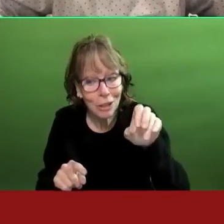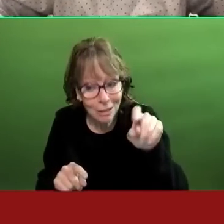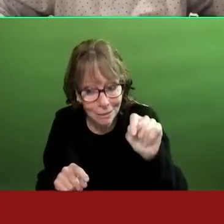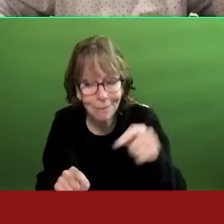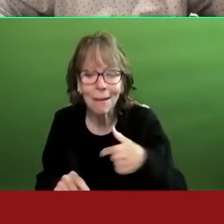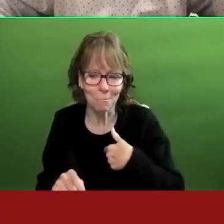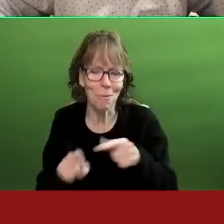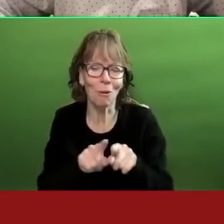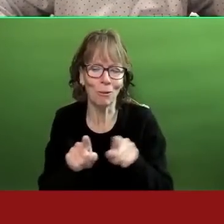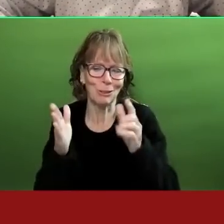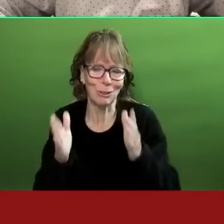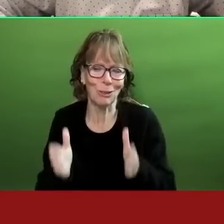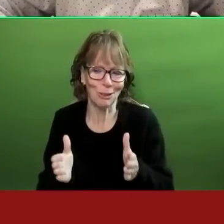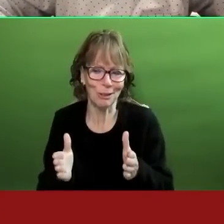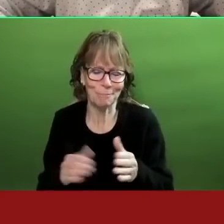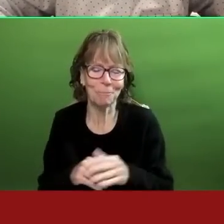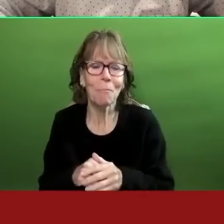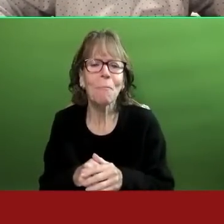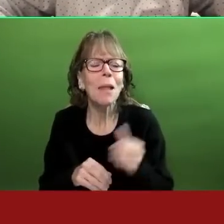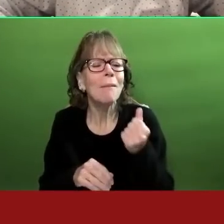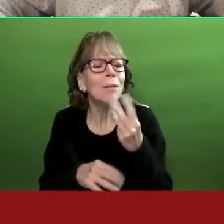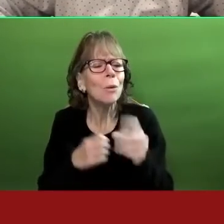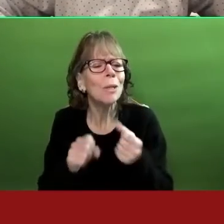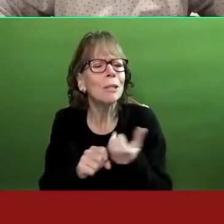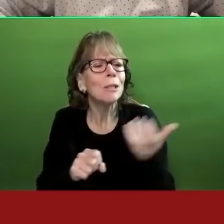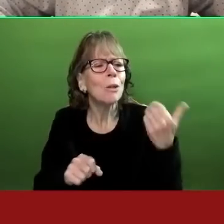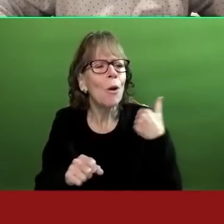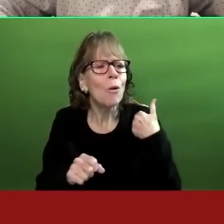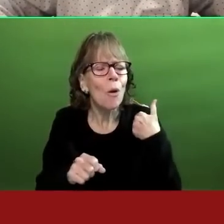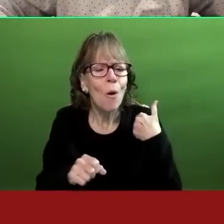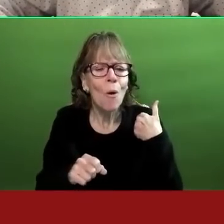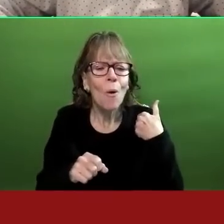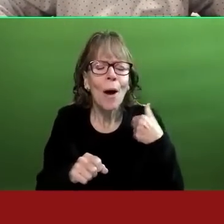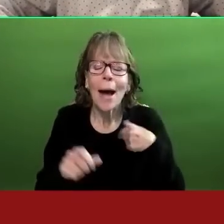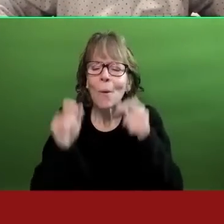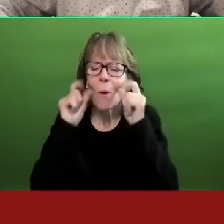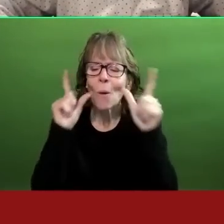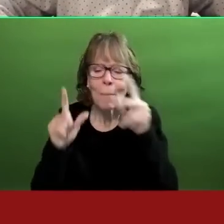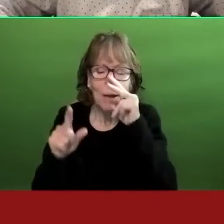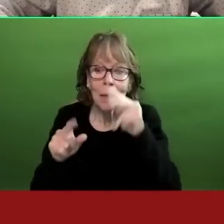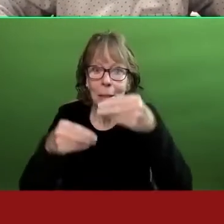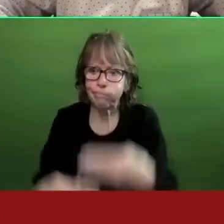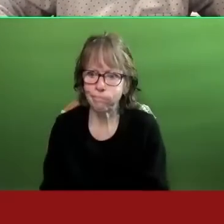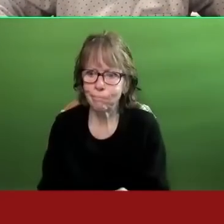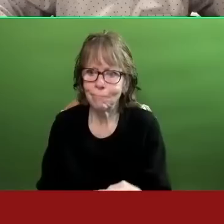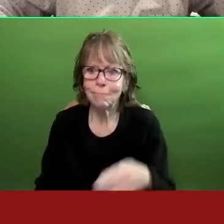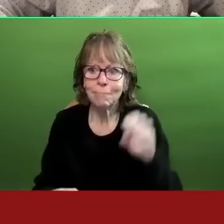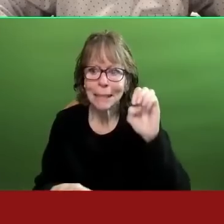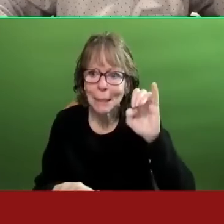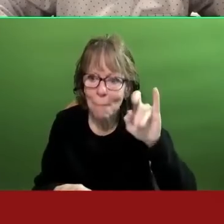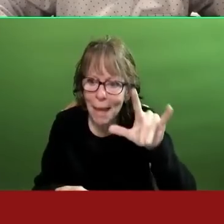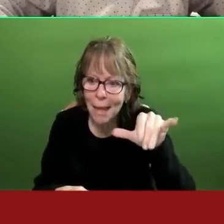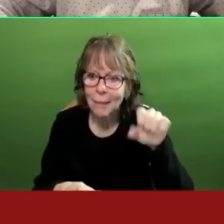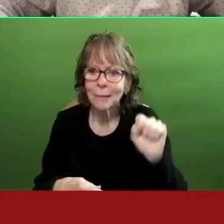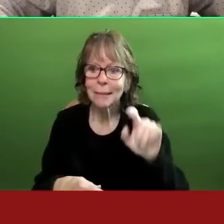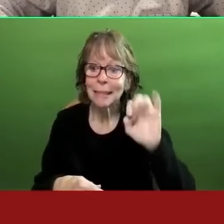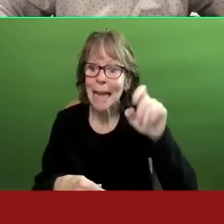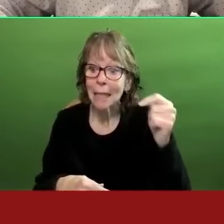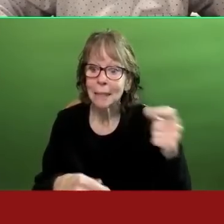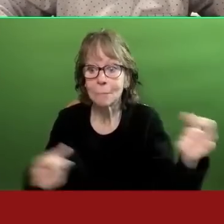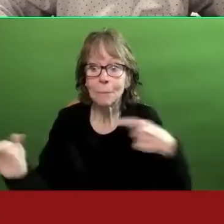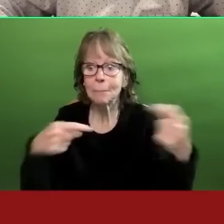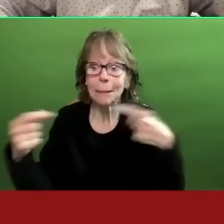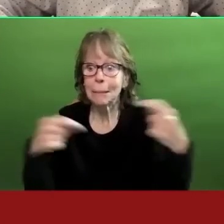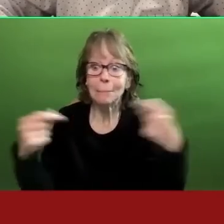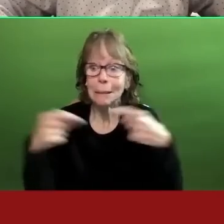couple of years ago, I woke up to a barrage of emails and text messages asking if I had read the latest